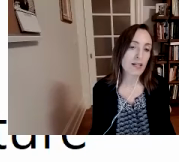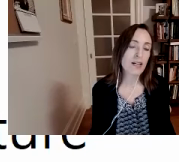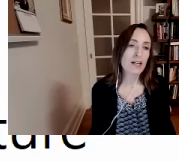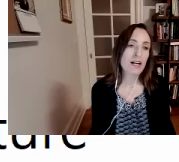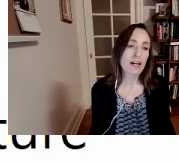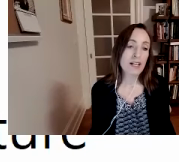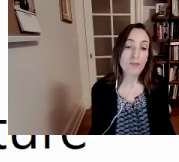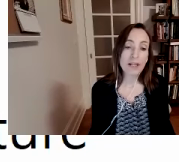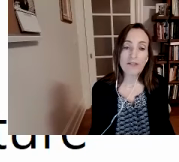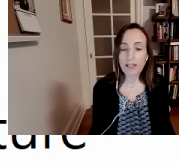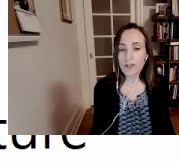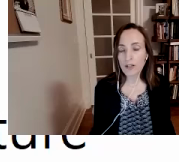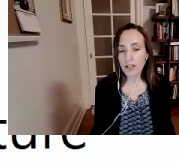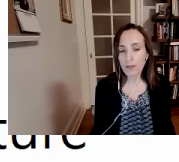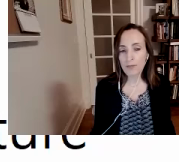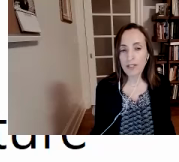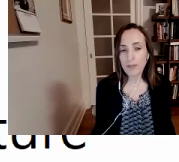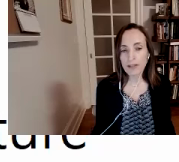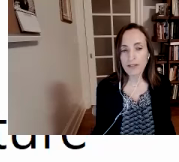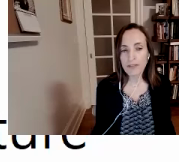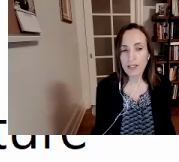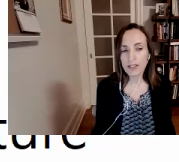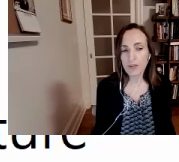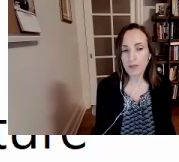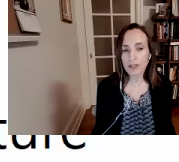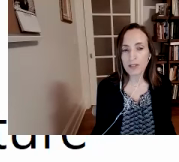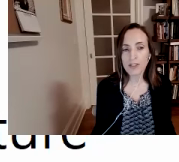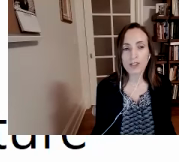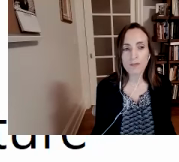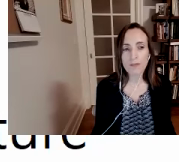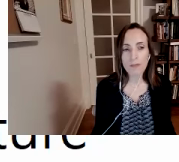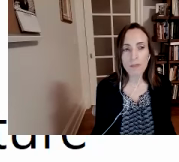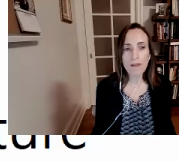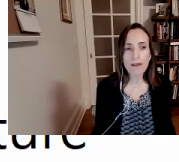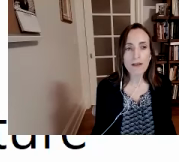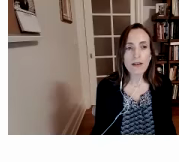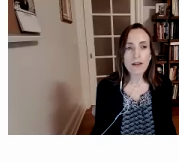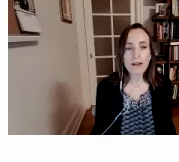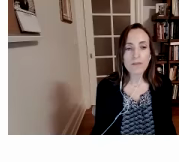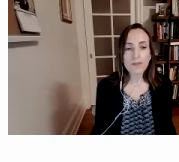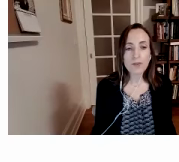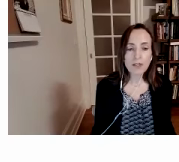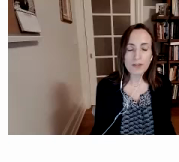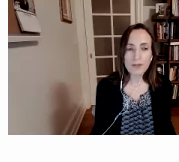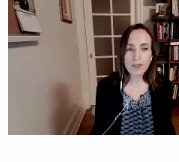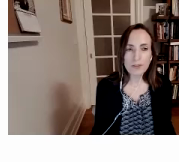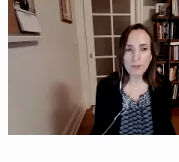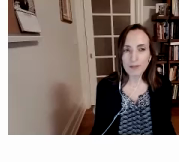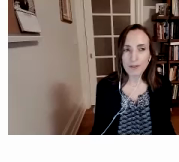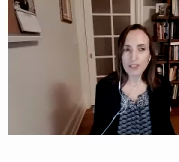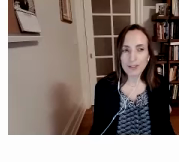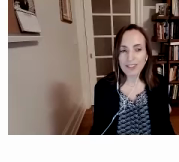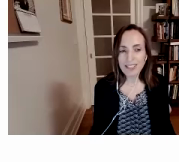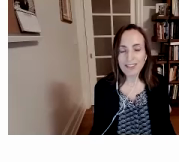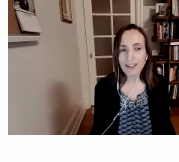present as main effects independent of the experiment condition. So here's the part